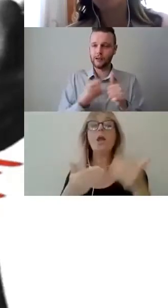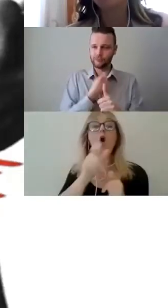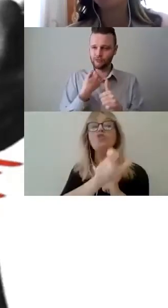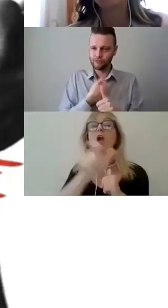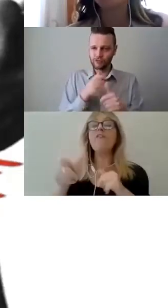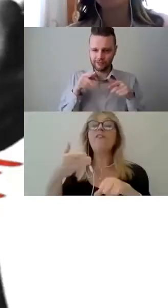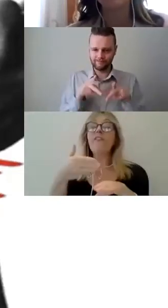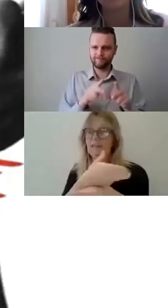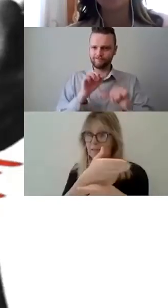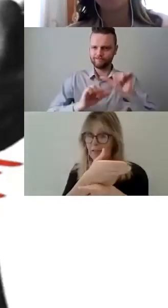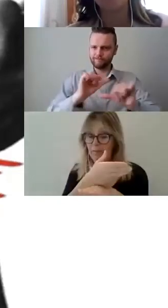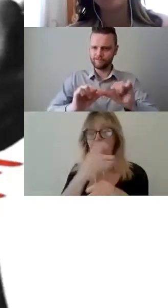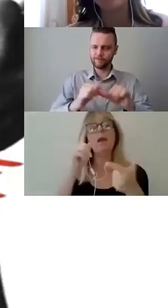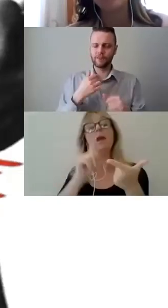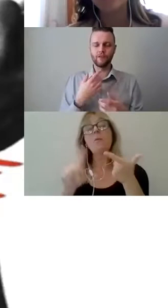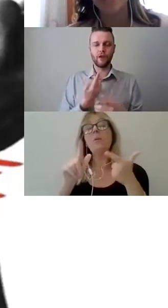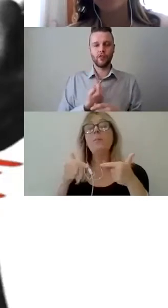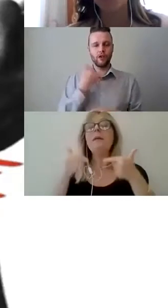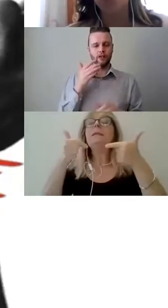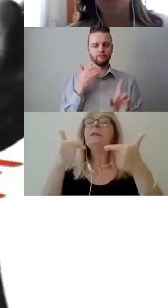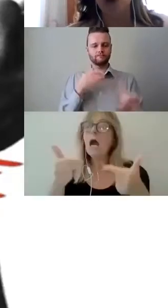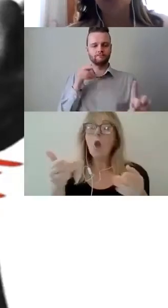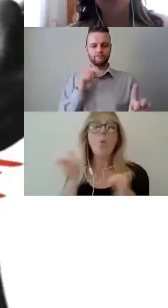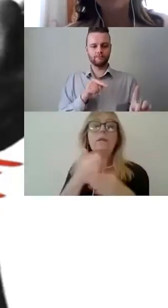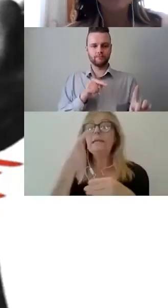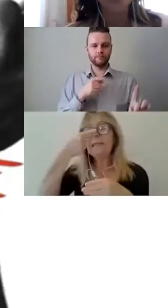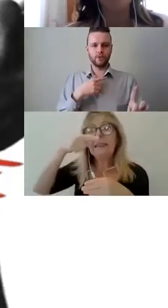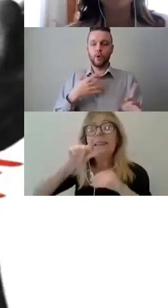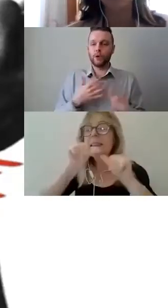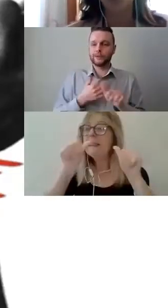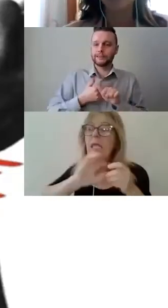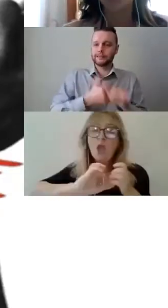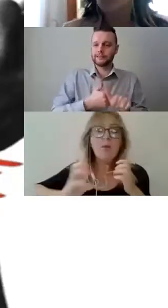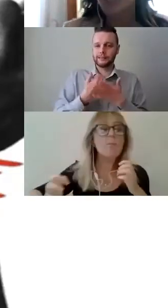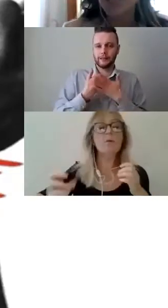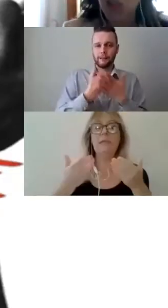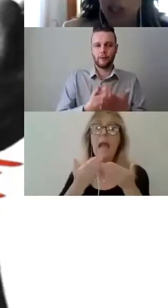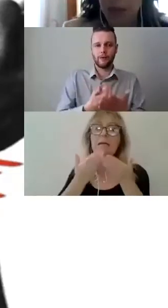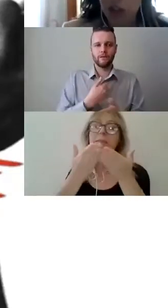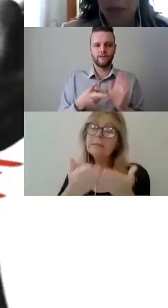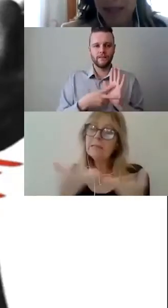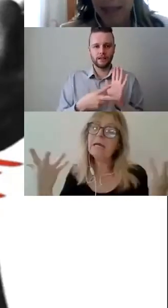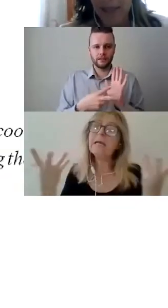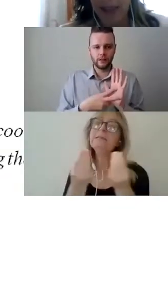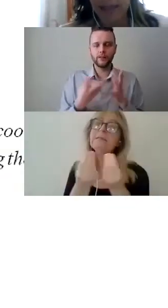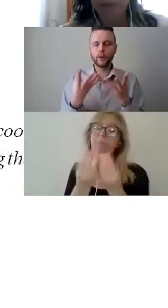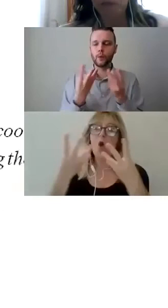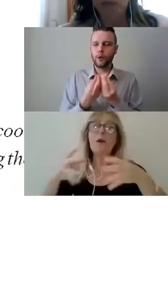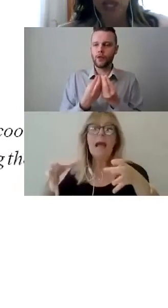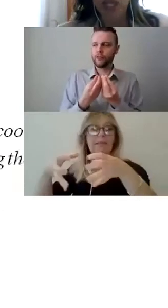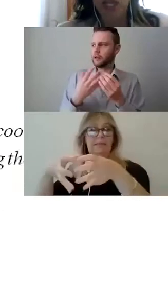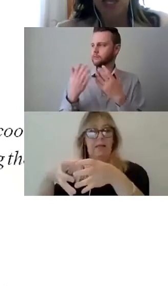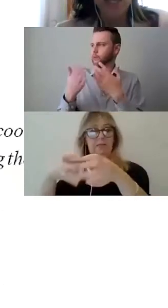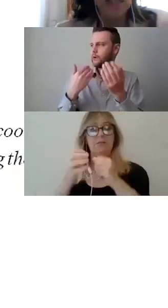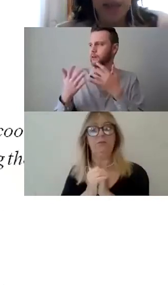mechanism aimed at the early identification or assistance and support for victims in cooperation with relevant